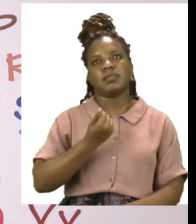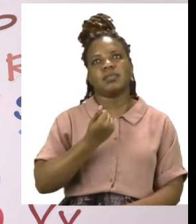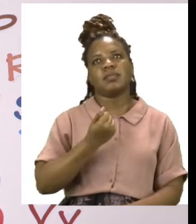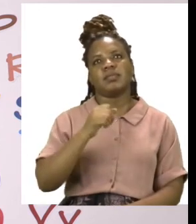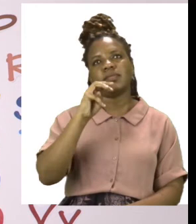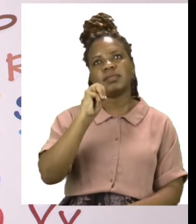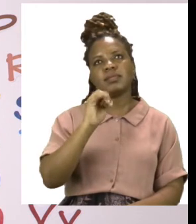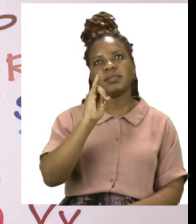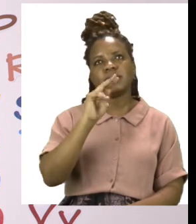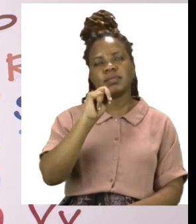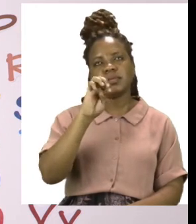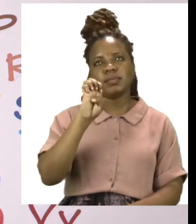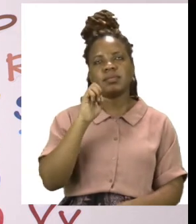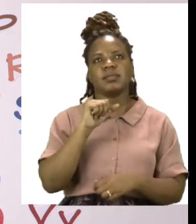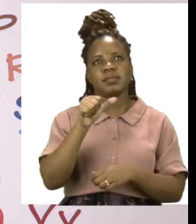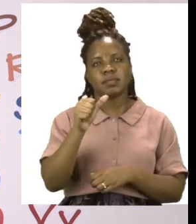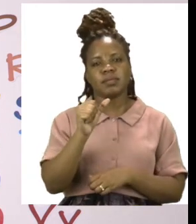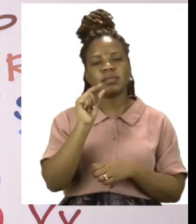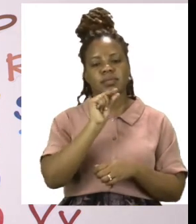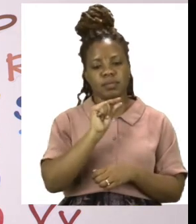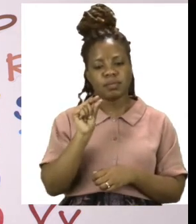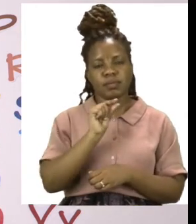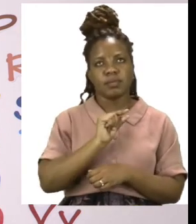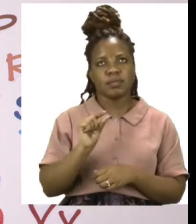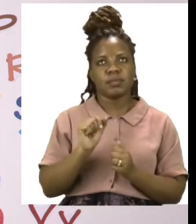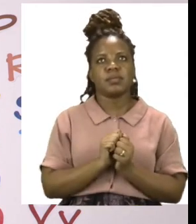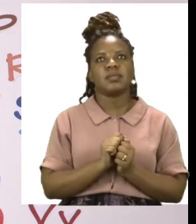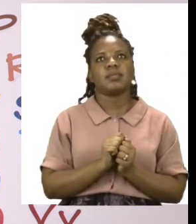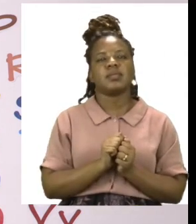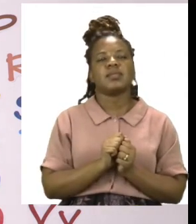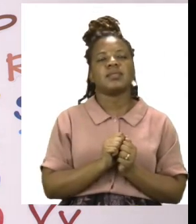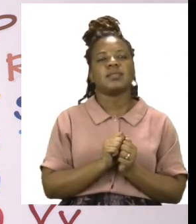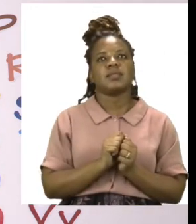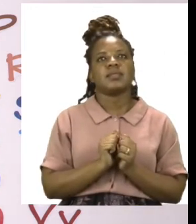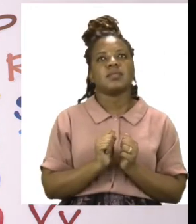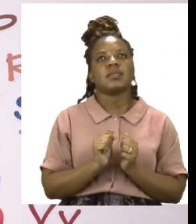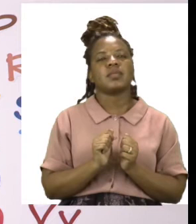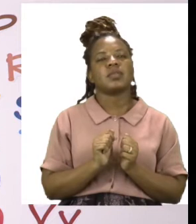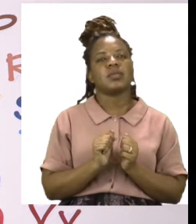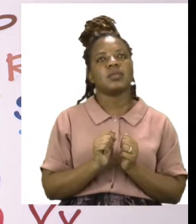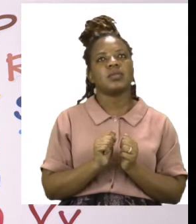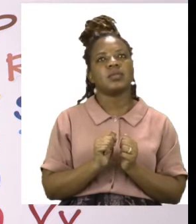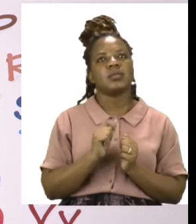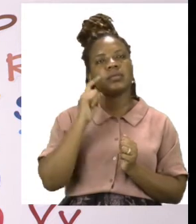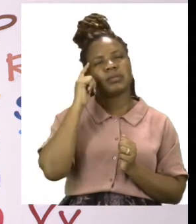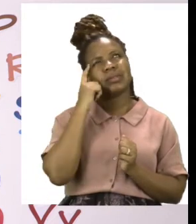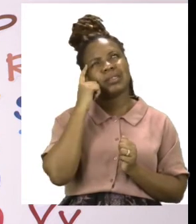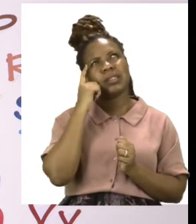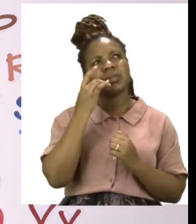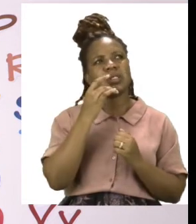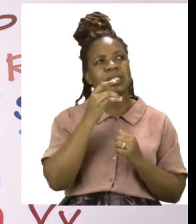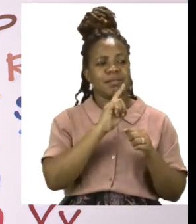Then for the rest of them, try to use the same type of idea where you check what is used in